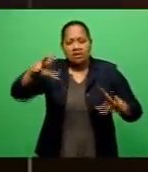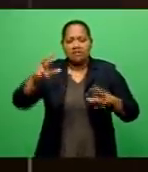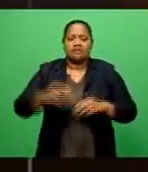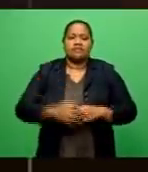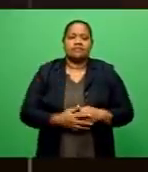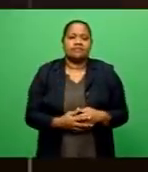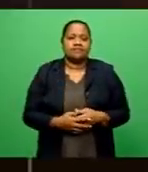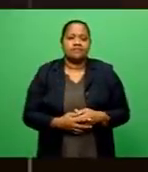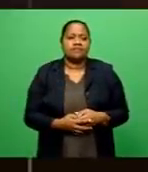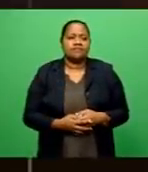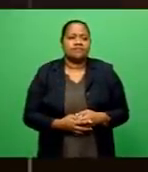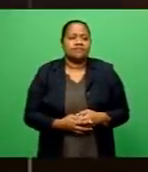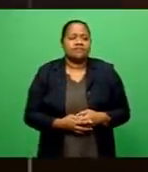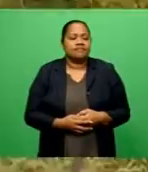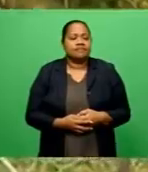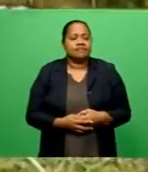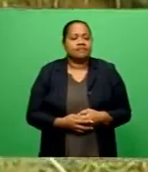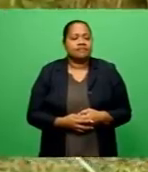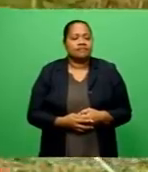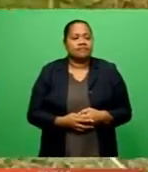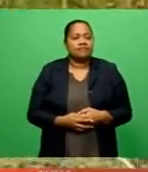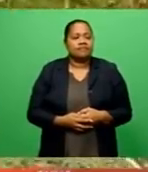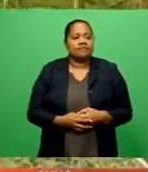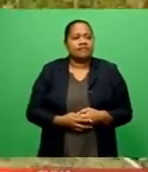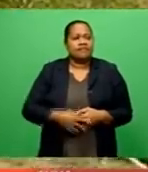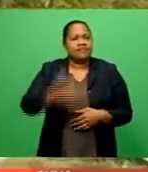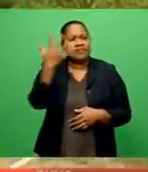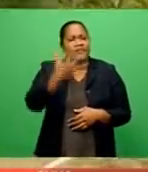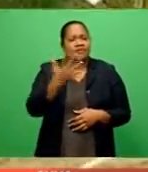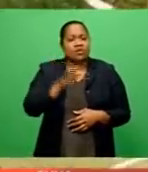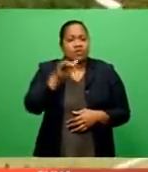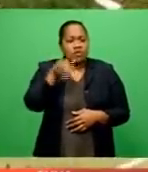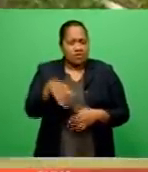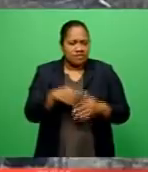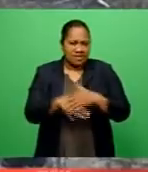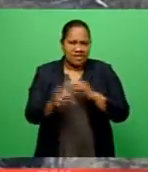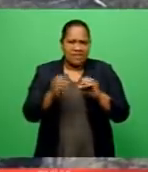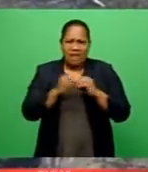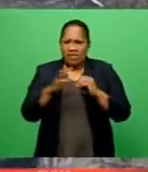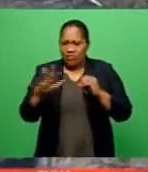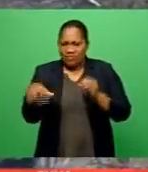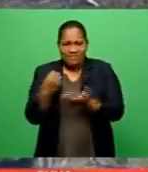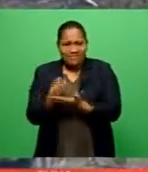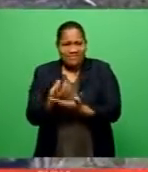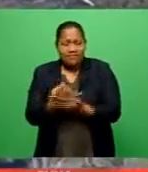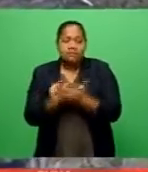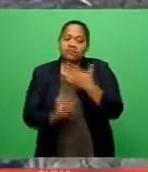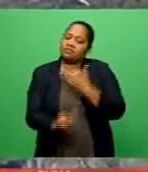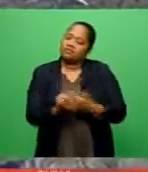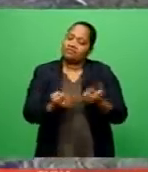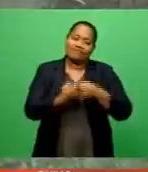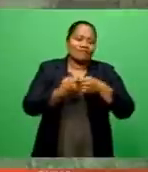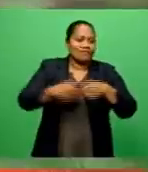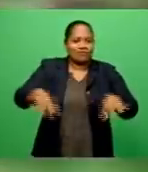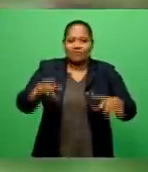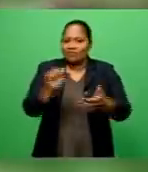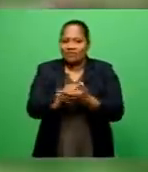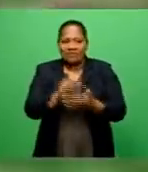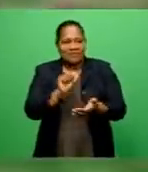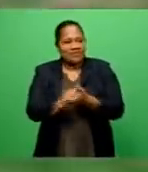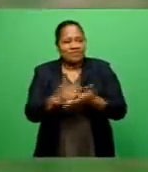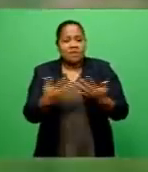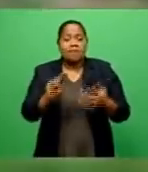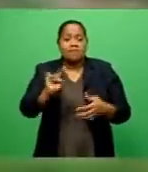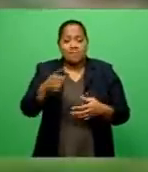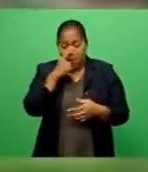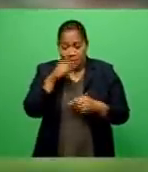Venina Rakotonga reports. 15 homes in Belengor settlement in Savu Savu have been destroyed, but residents are glad